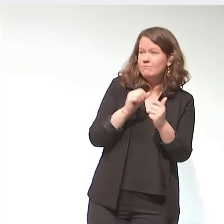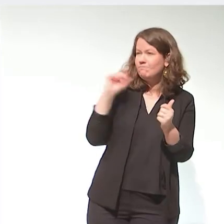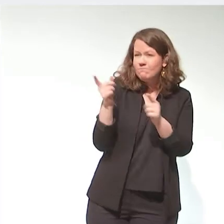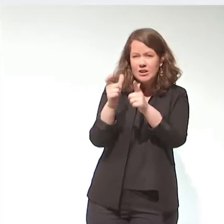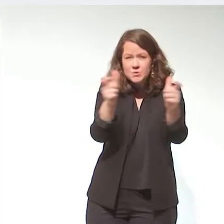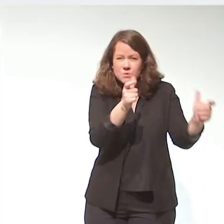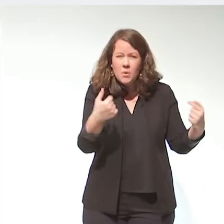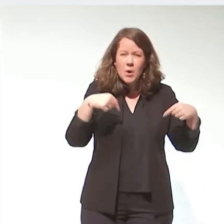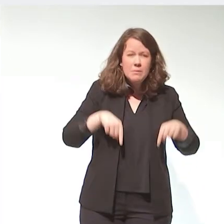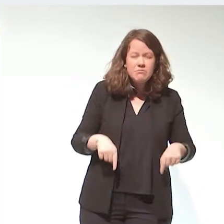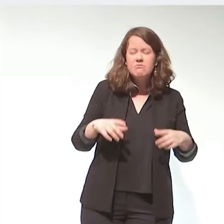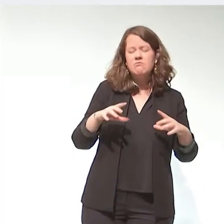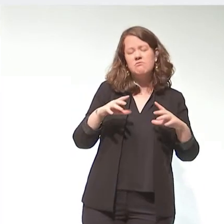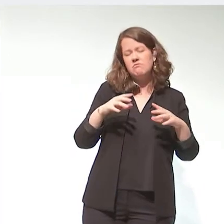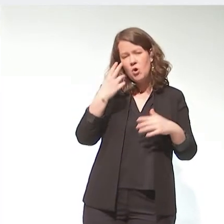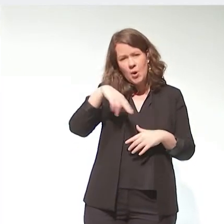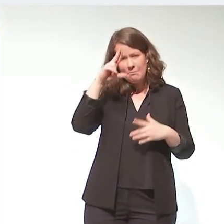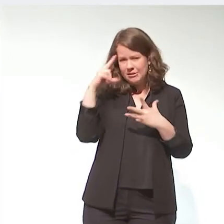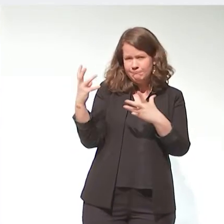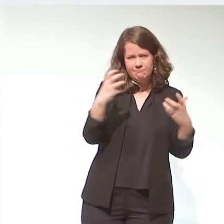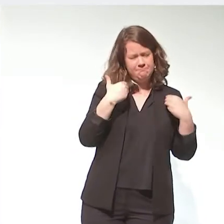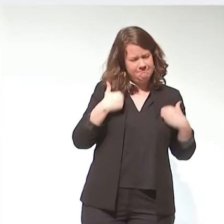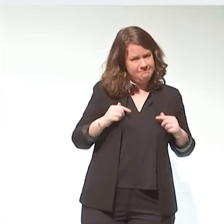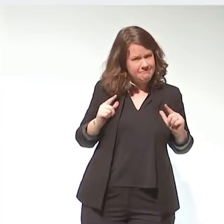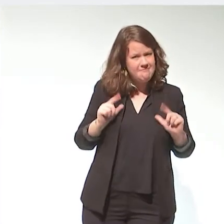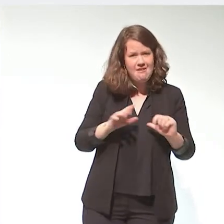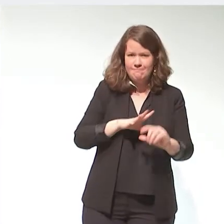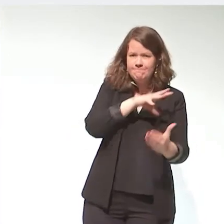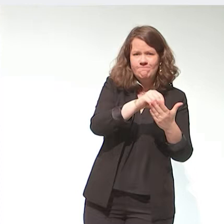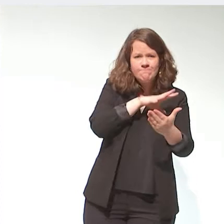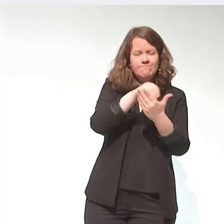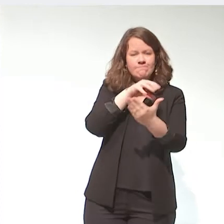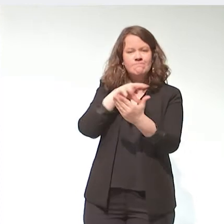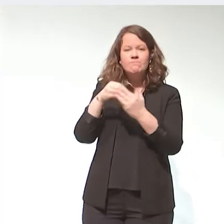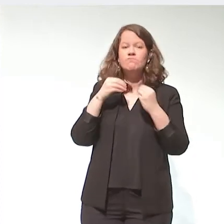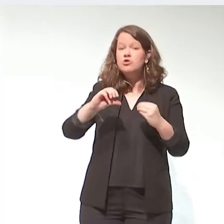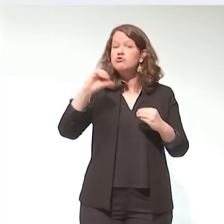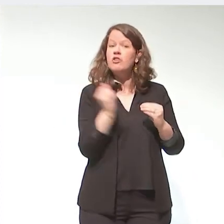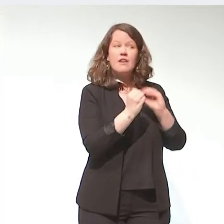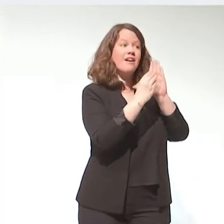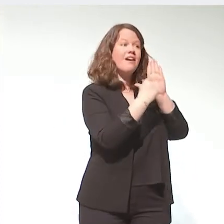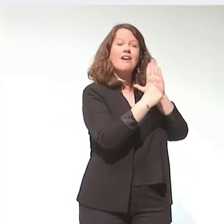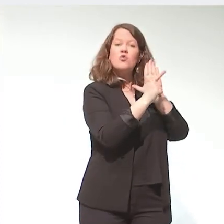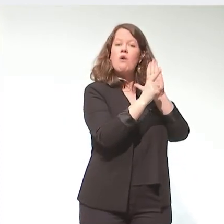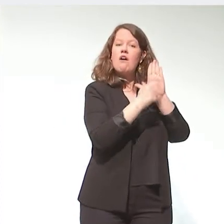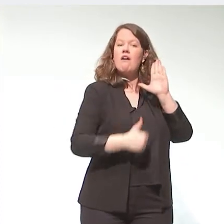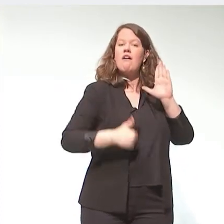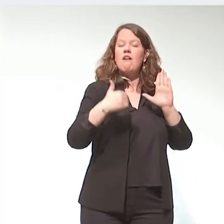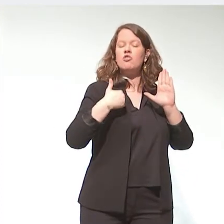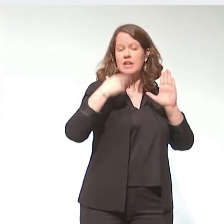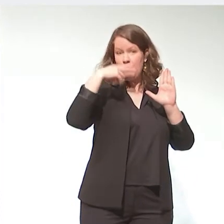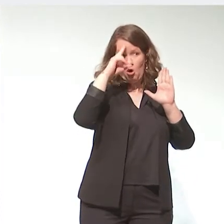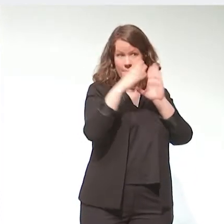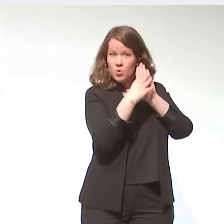we're available to work with you to reach the objectives of the European strategy,